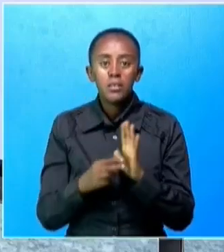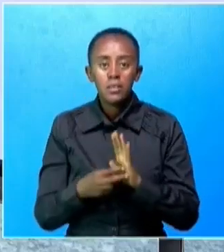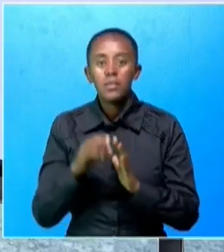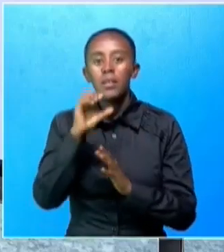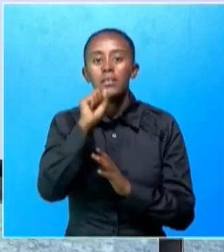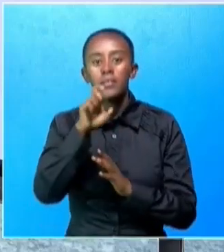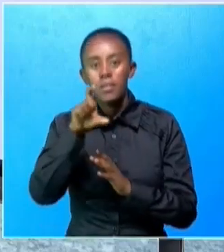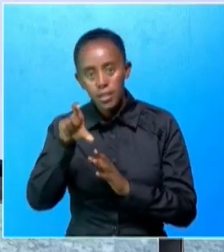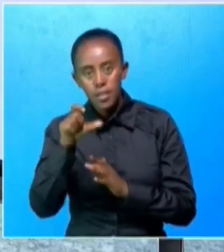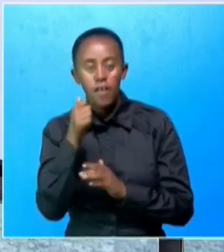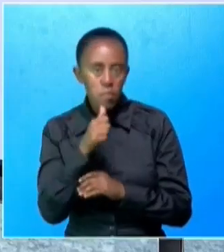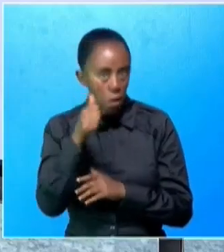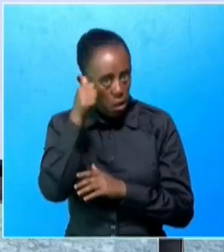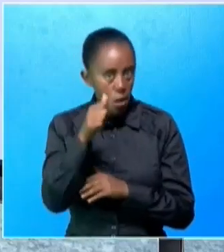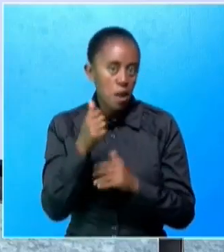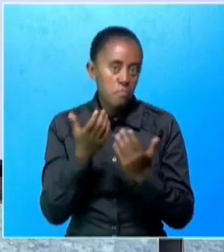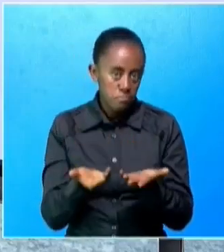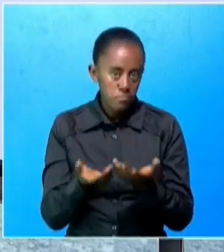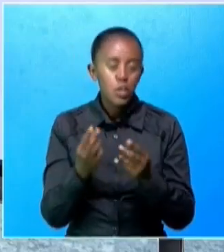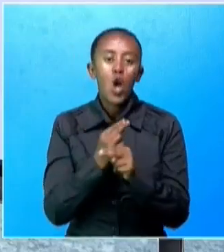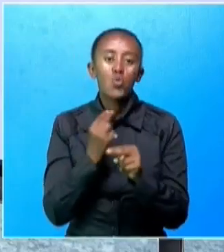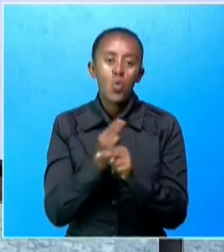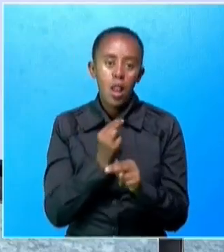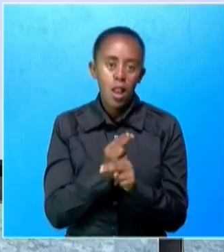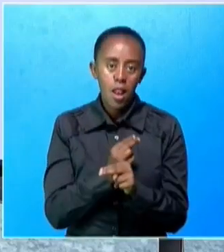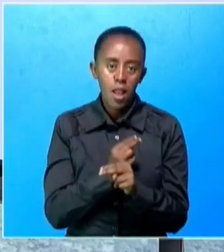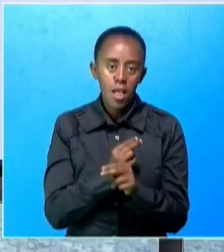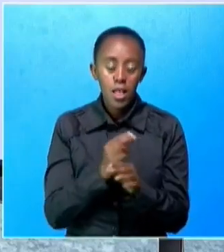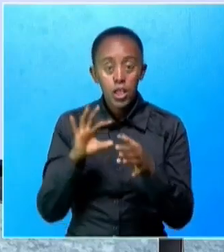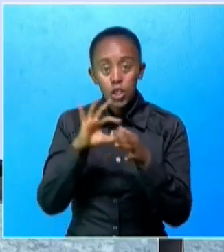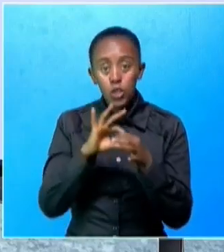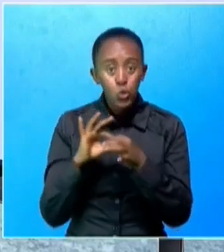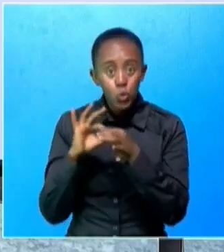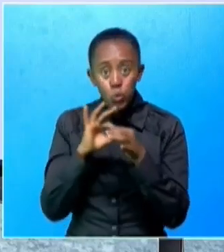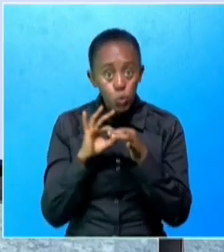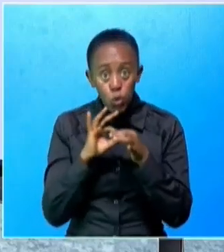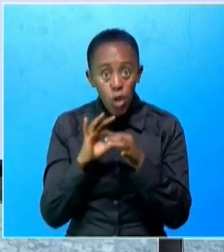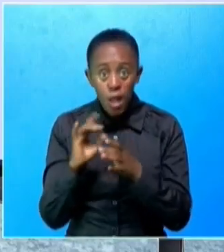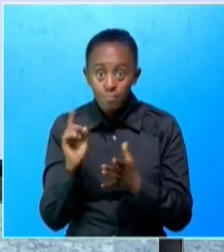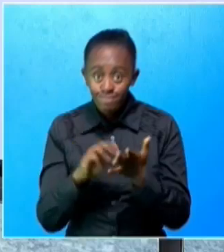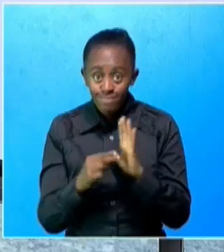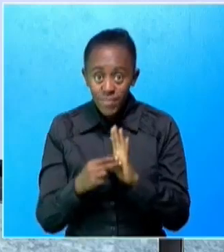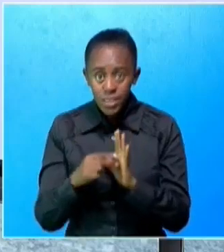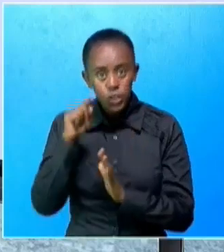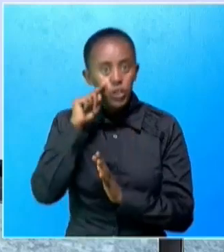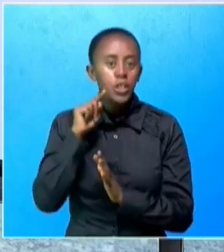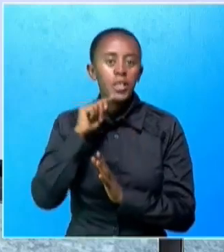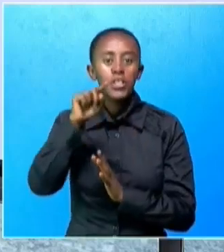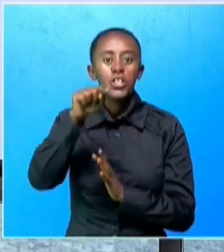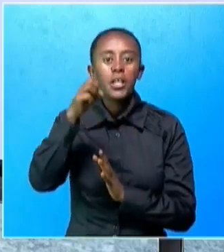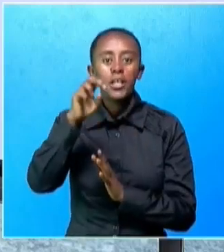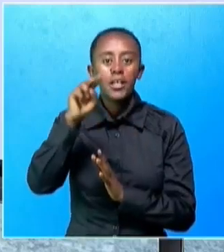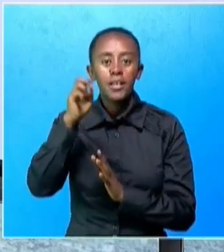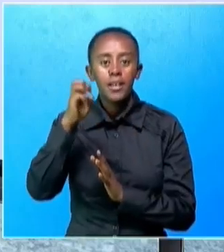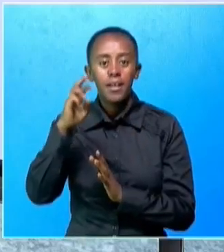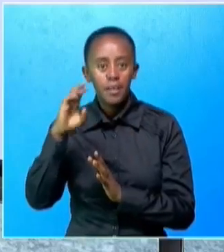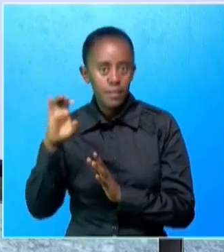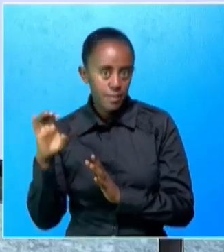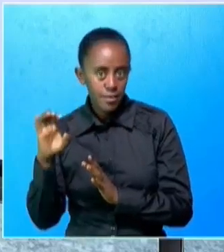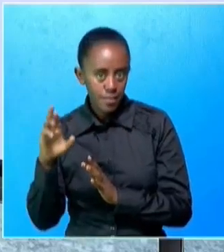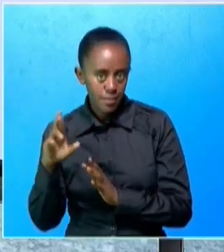sex. Female, male, it's natural one. Socially, gender. The difference between the two